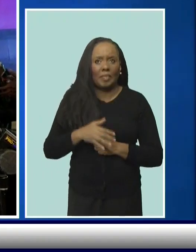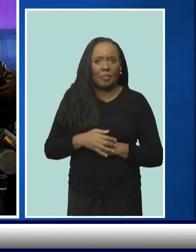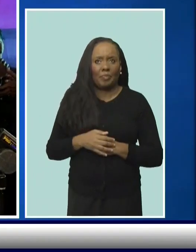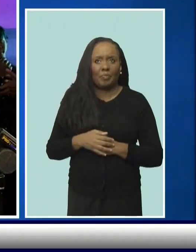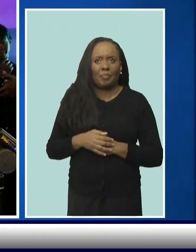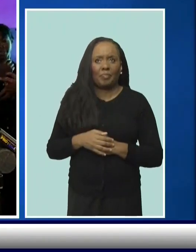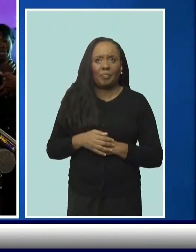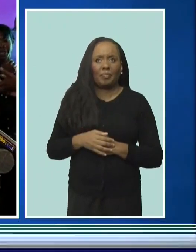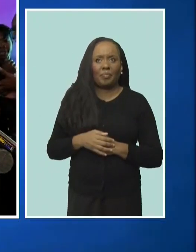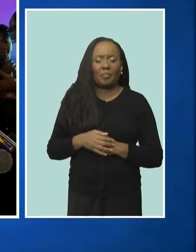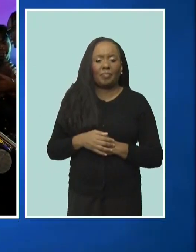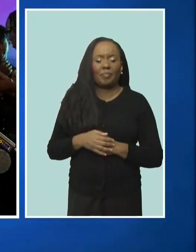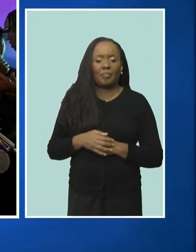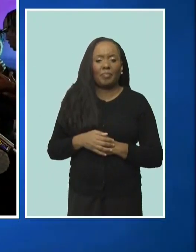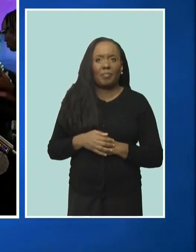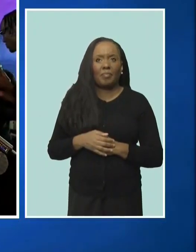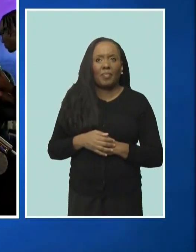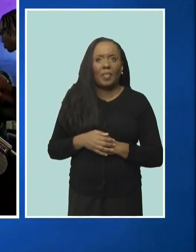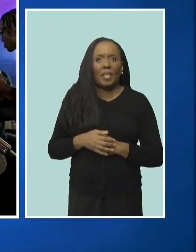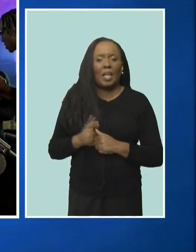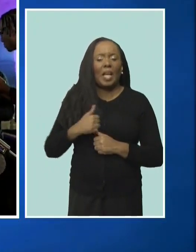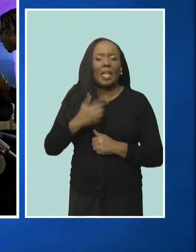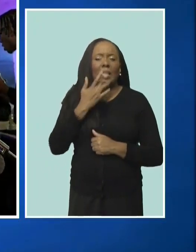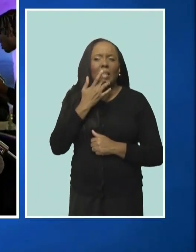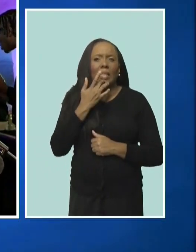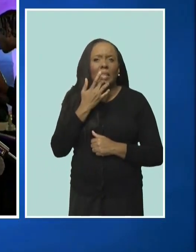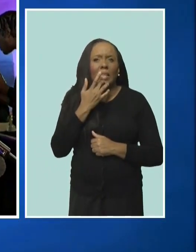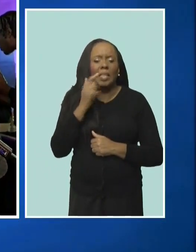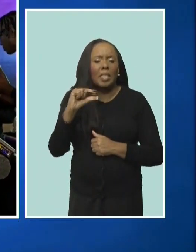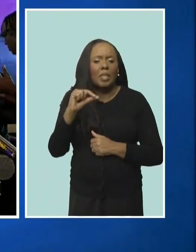getting on my palate is grapefruit.